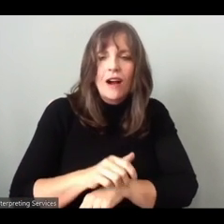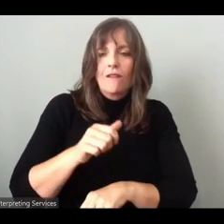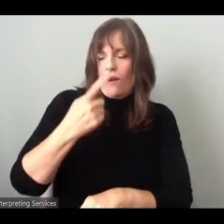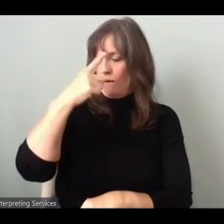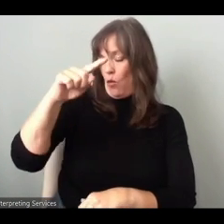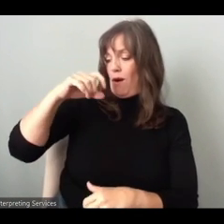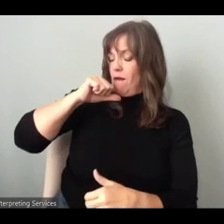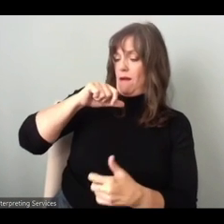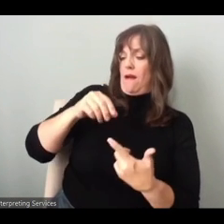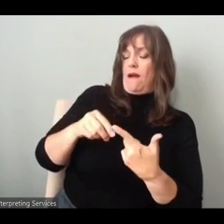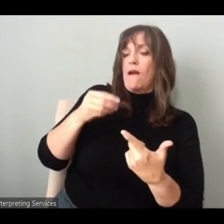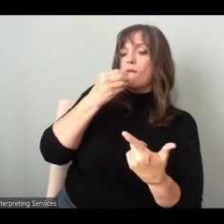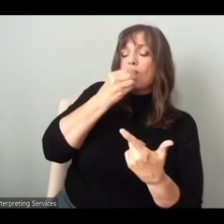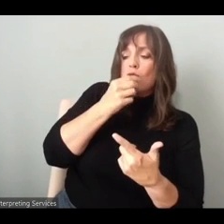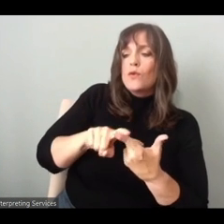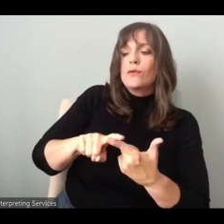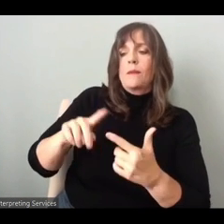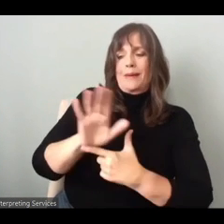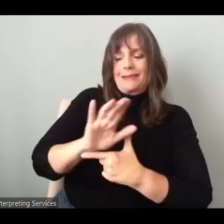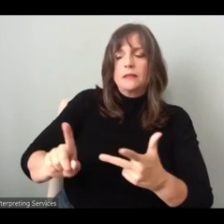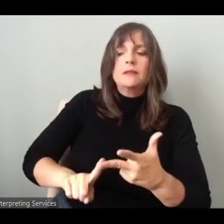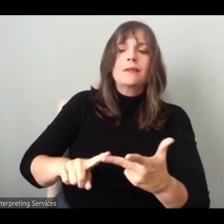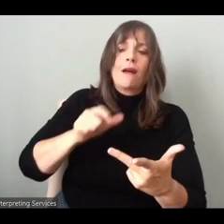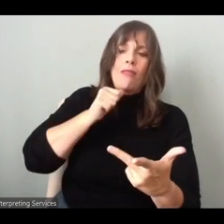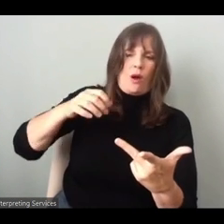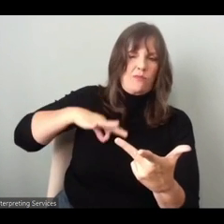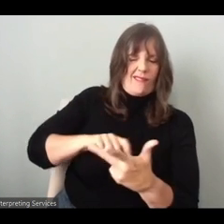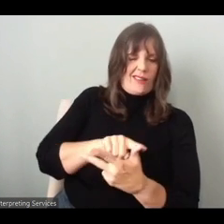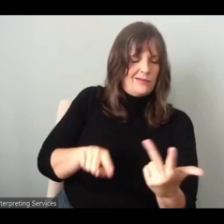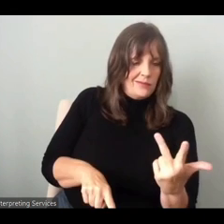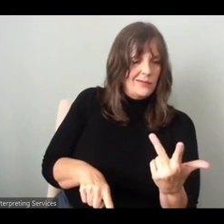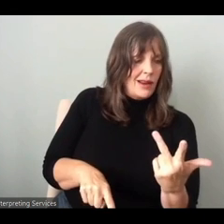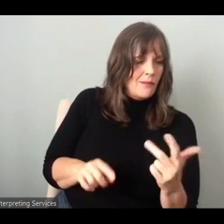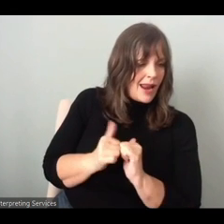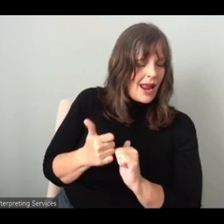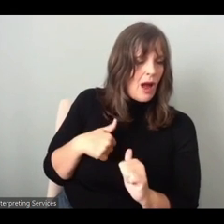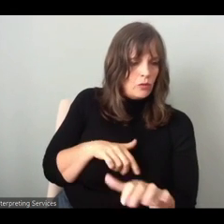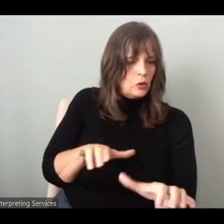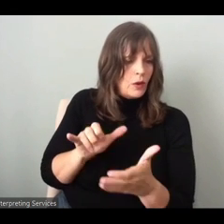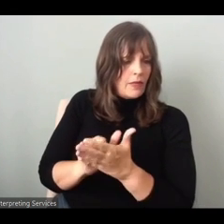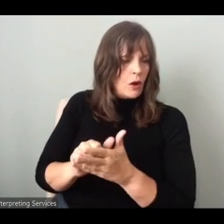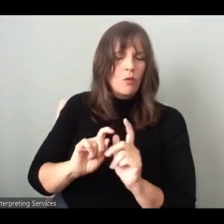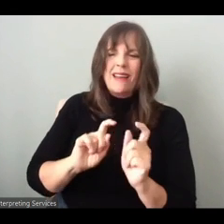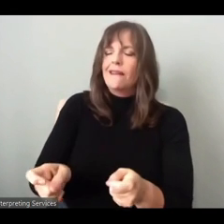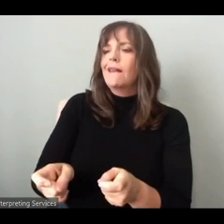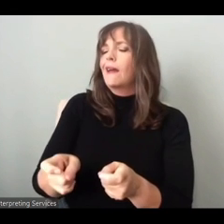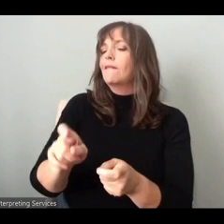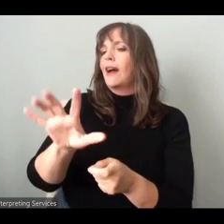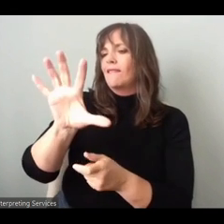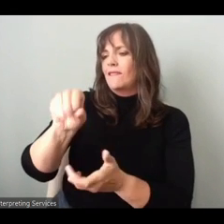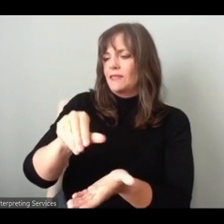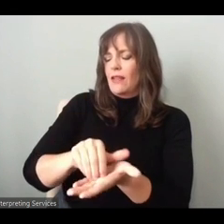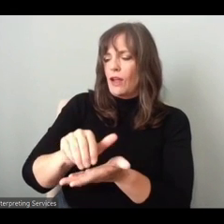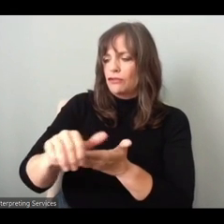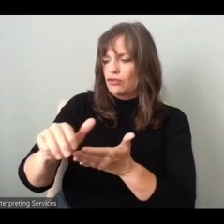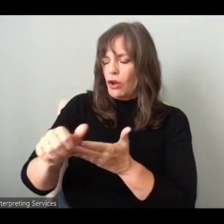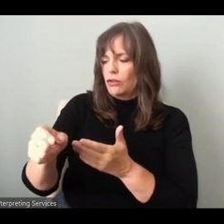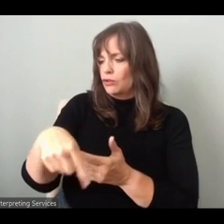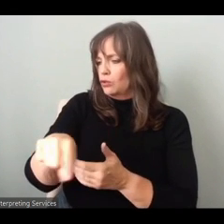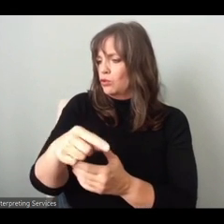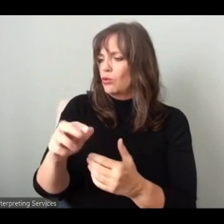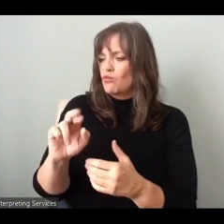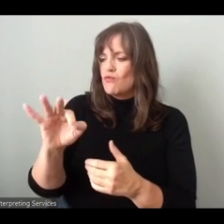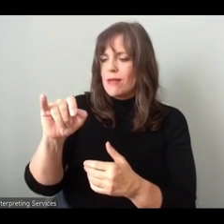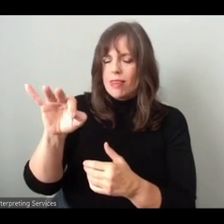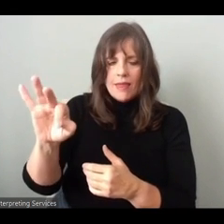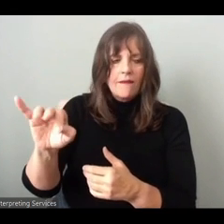And in the office, the way we're trying to do that short term is we gave $50,000 to Ijeoma's Artist Relief Fund. We gave